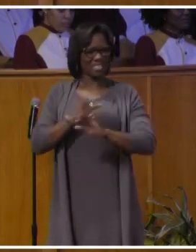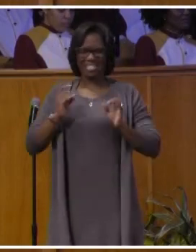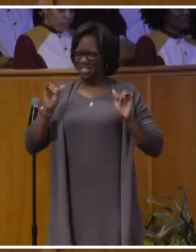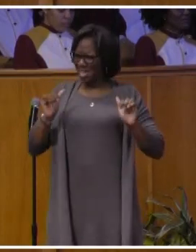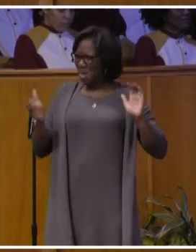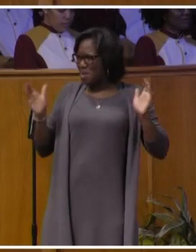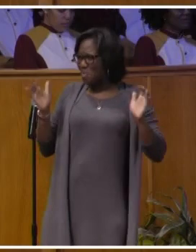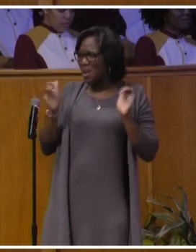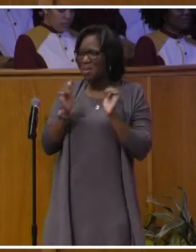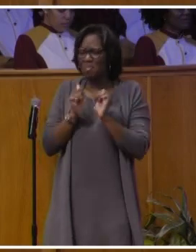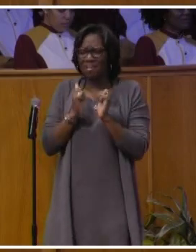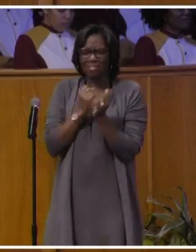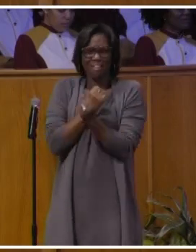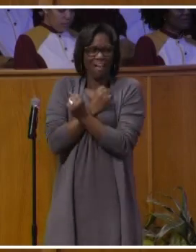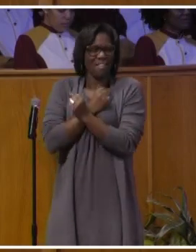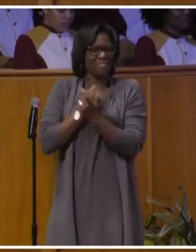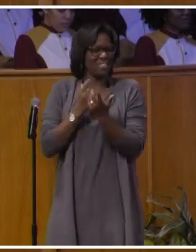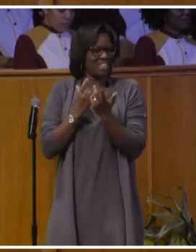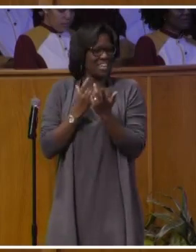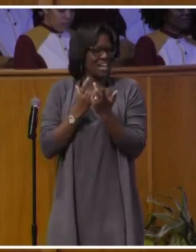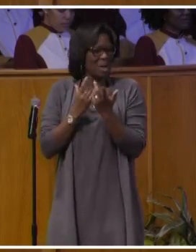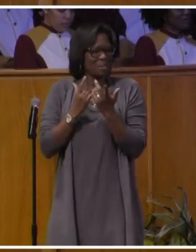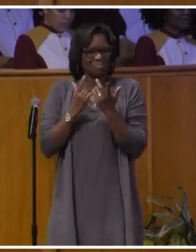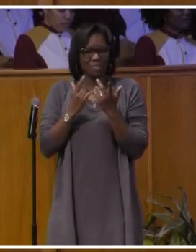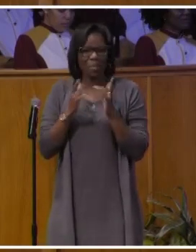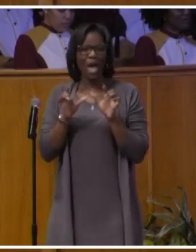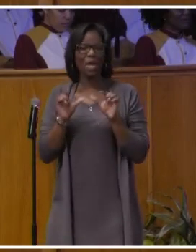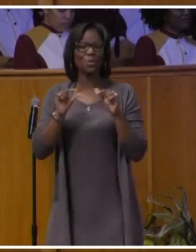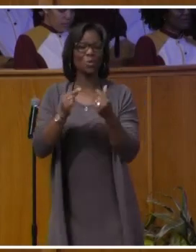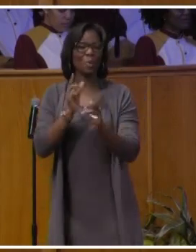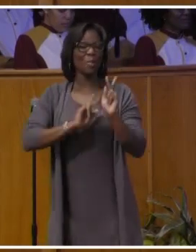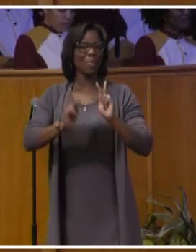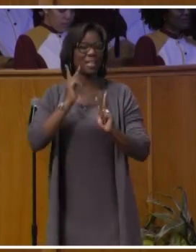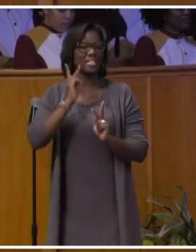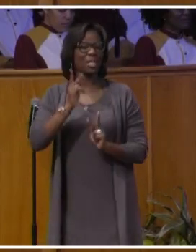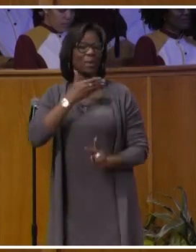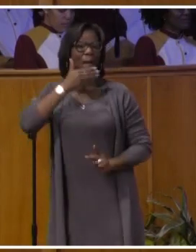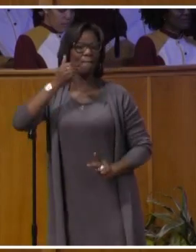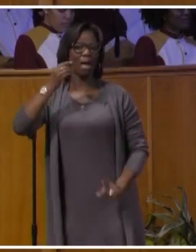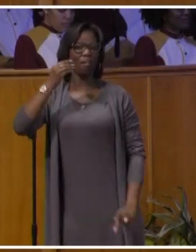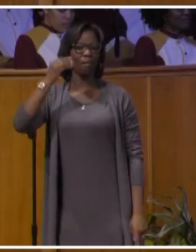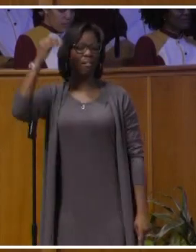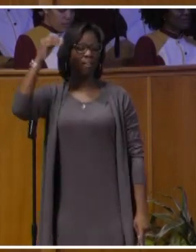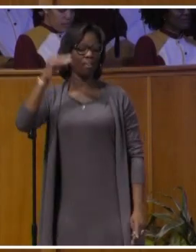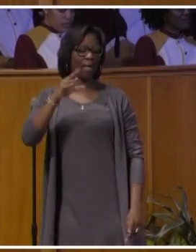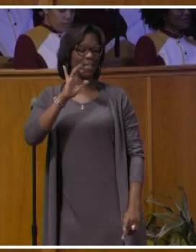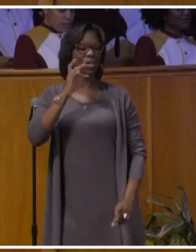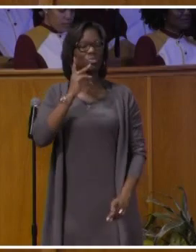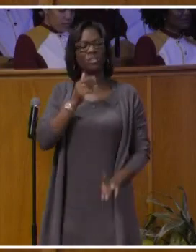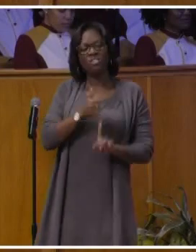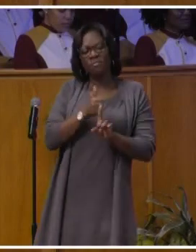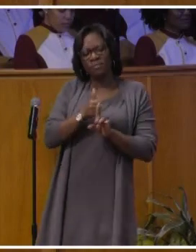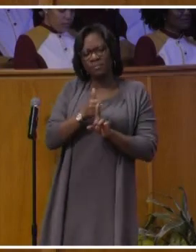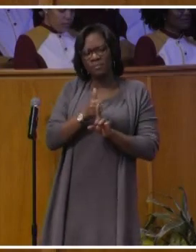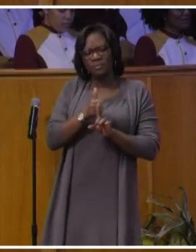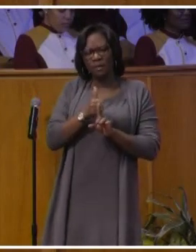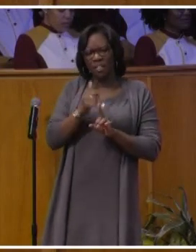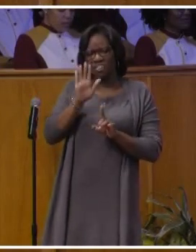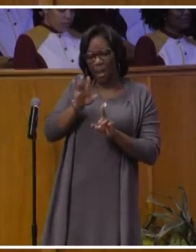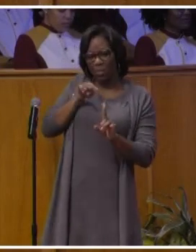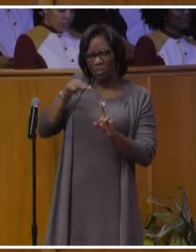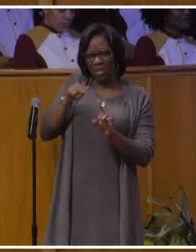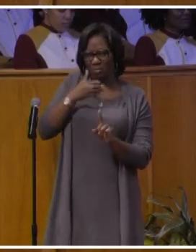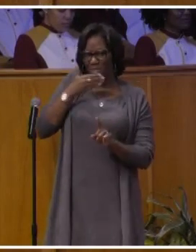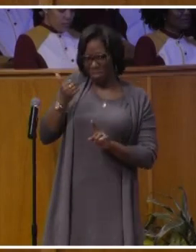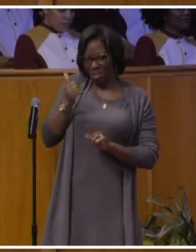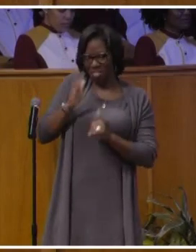world like being loved on by a group of people who see you in a better light than you see yourself. I share